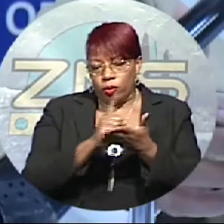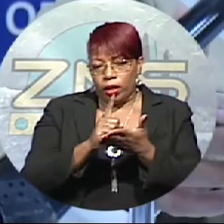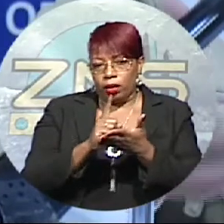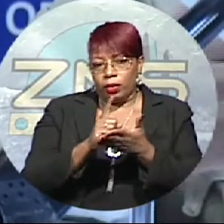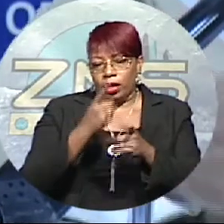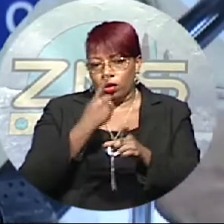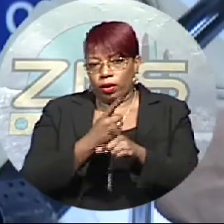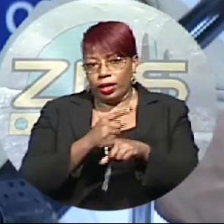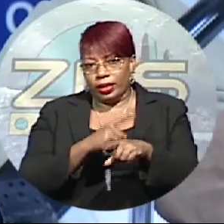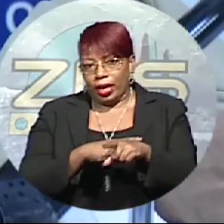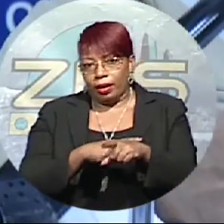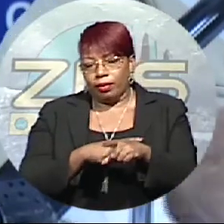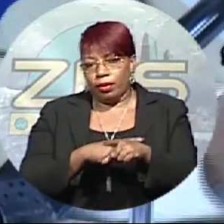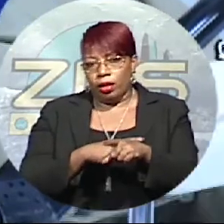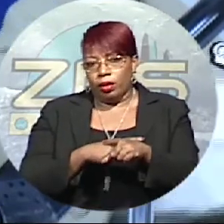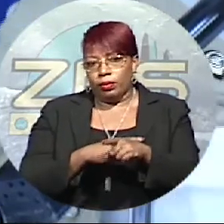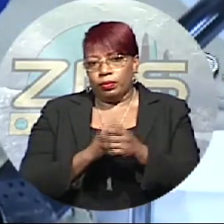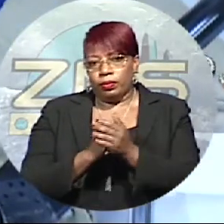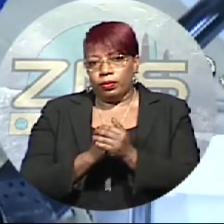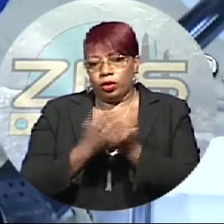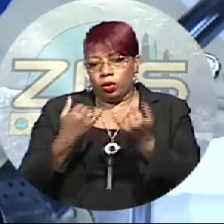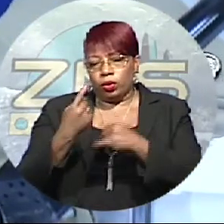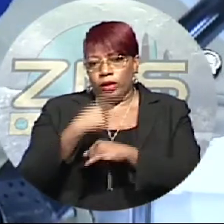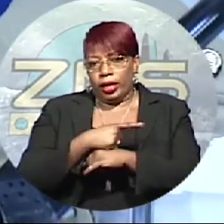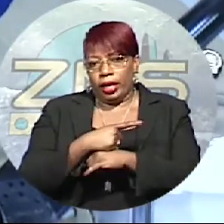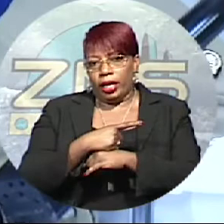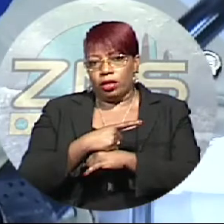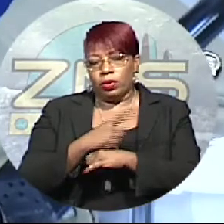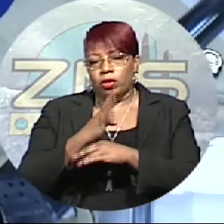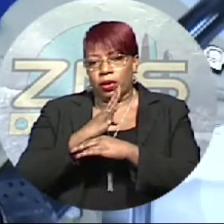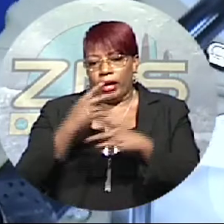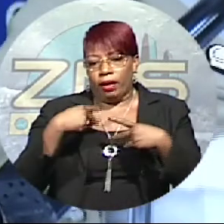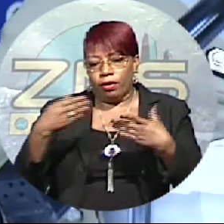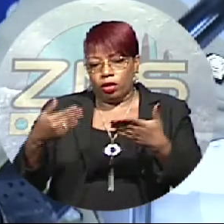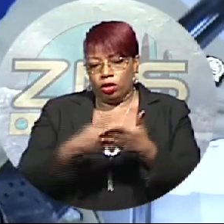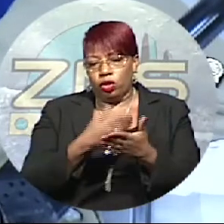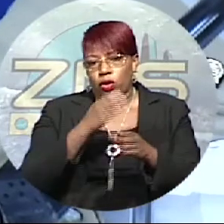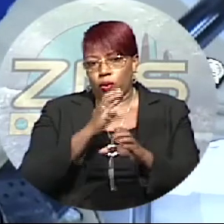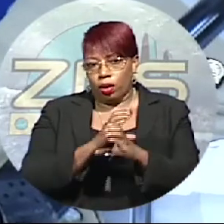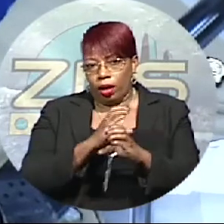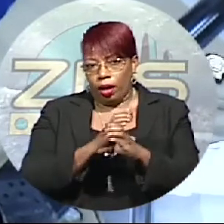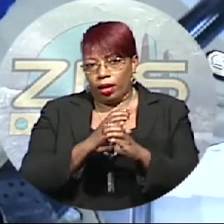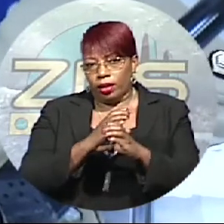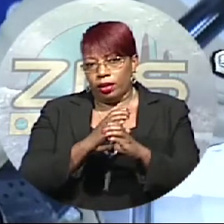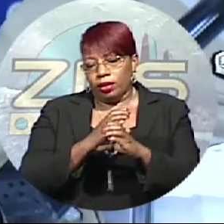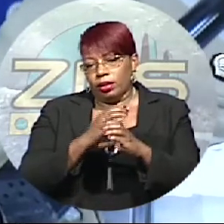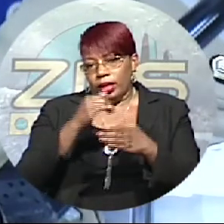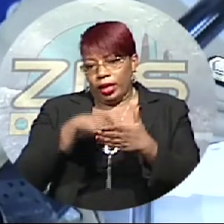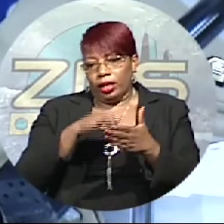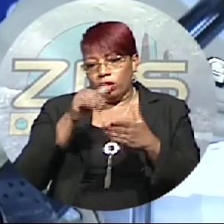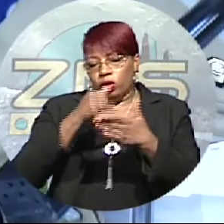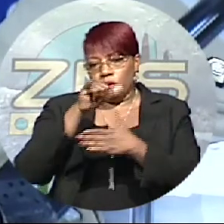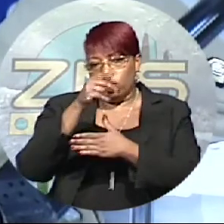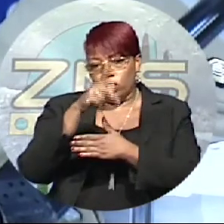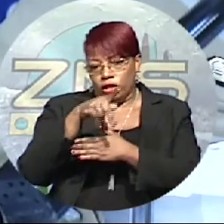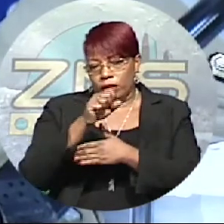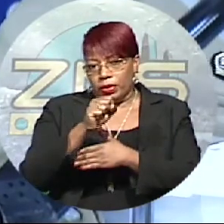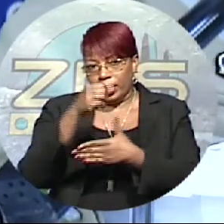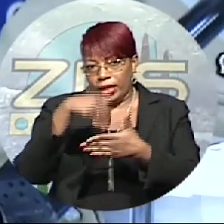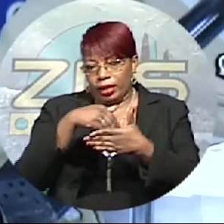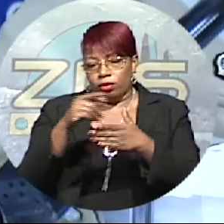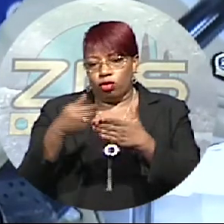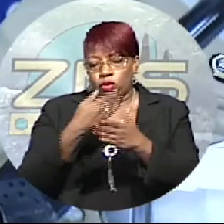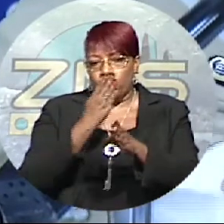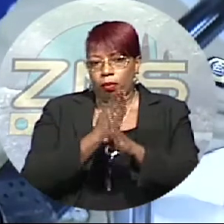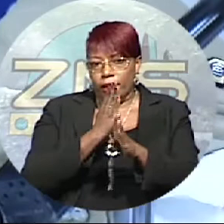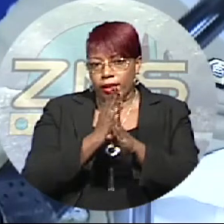reasonable time, those cars come in. So today as we speak, I've got lots of new cars. New Jeeps are coming in. We've got new